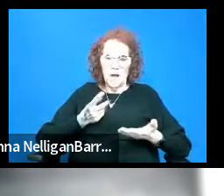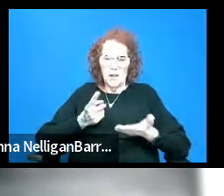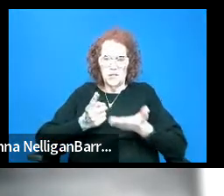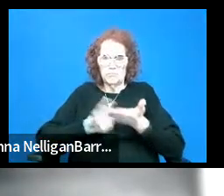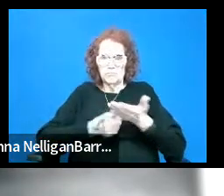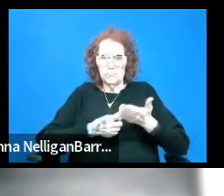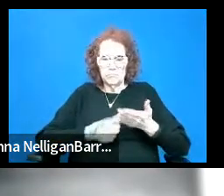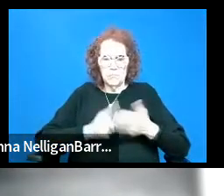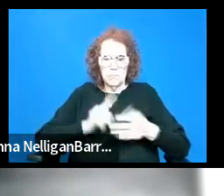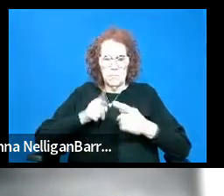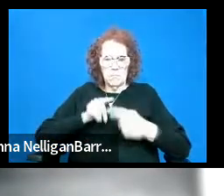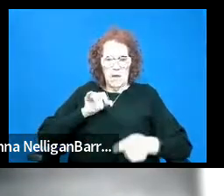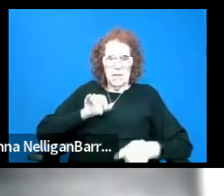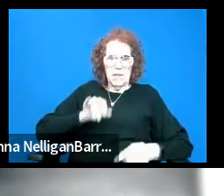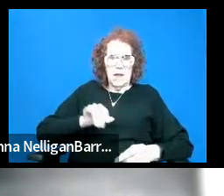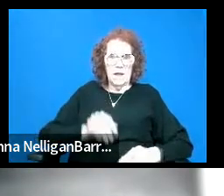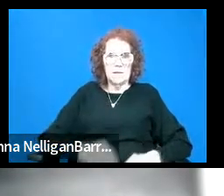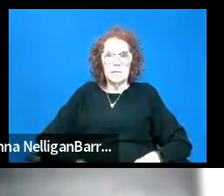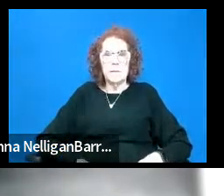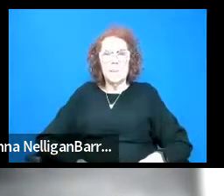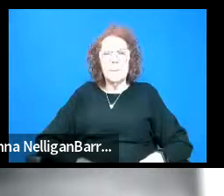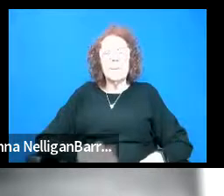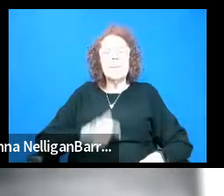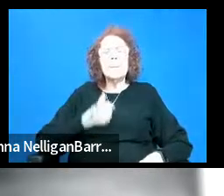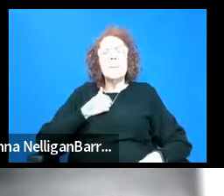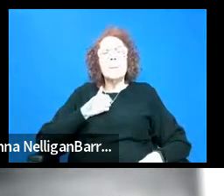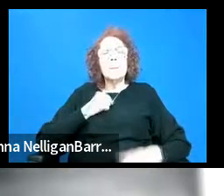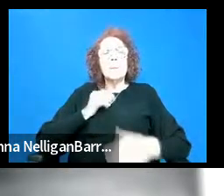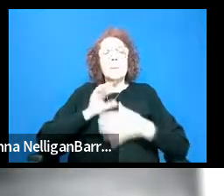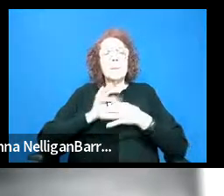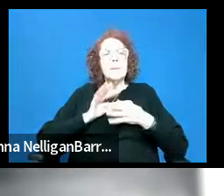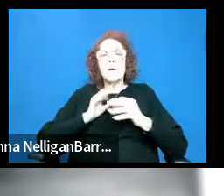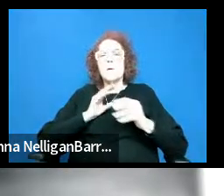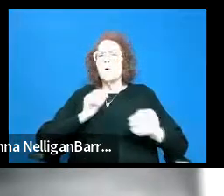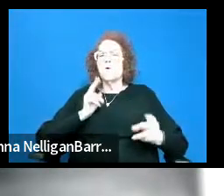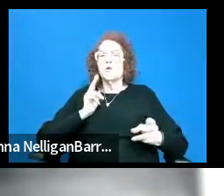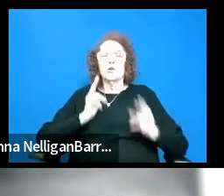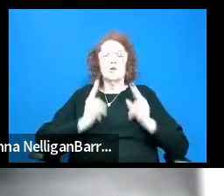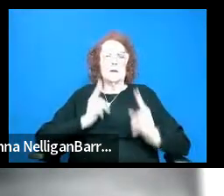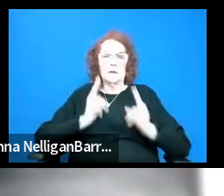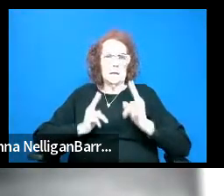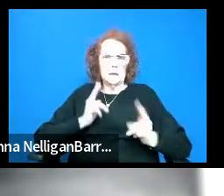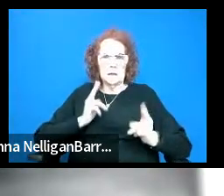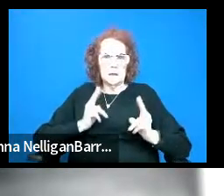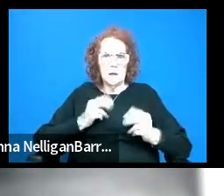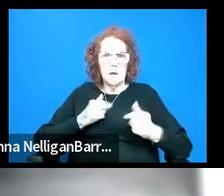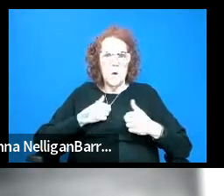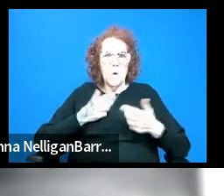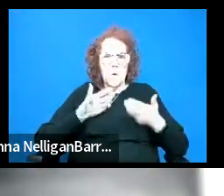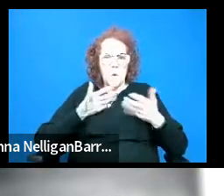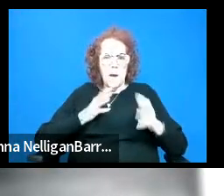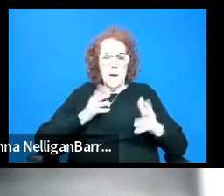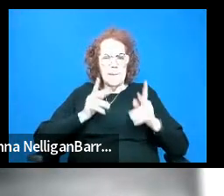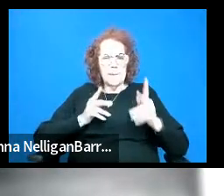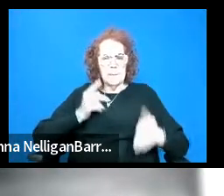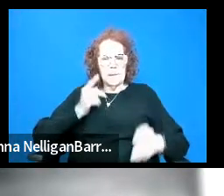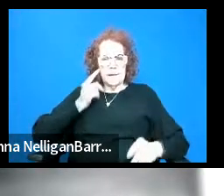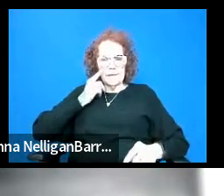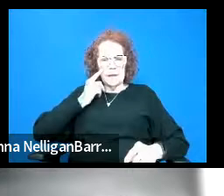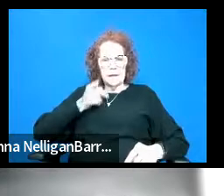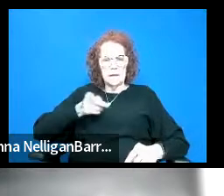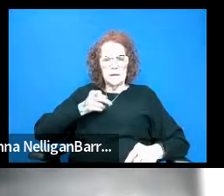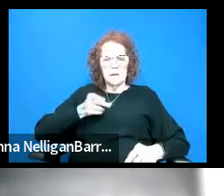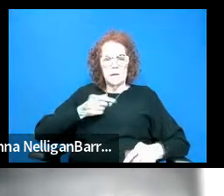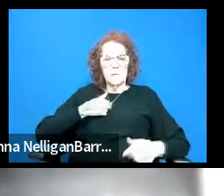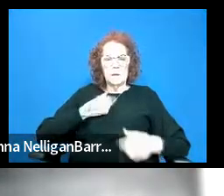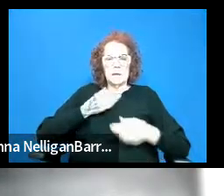Like I said, we are in no hurry. We don't want people to think that we are shoving this on them. And it's a collaborative effort to make